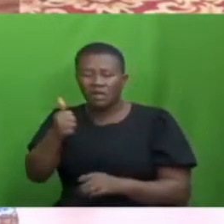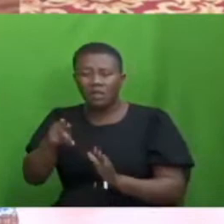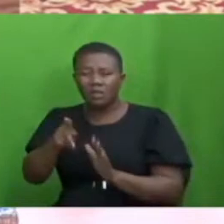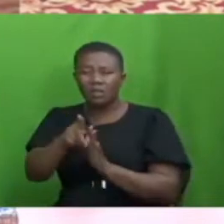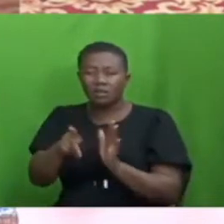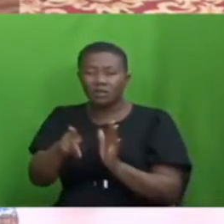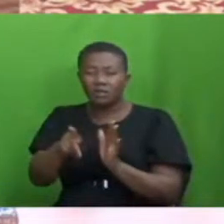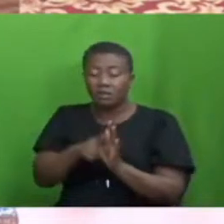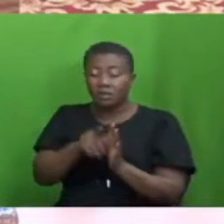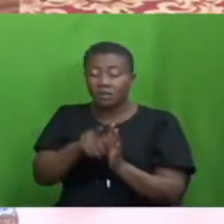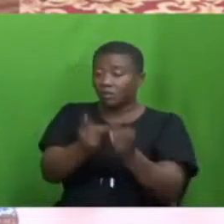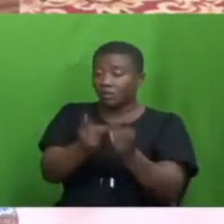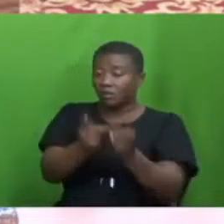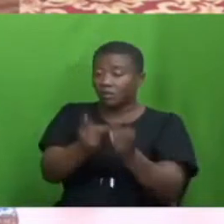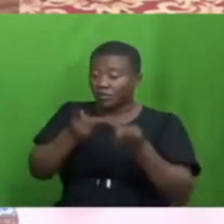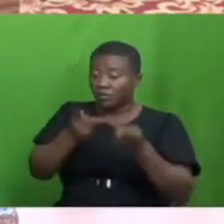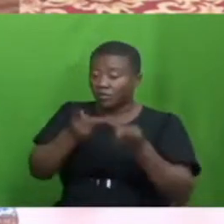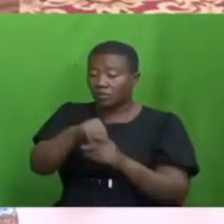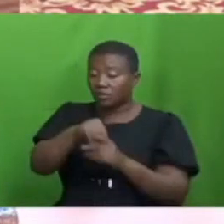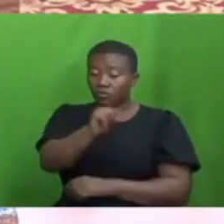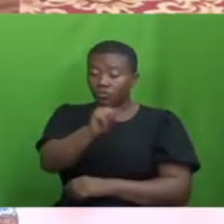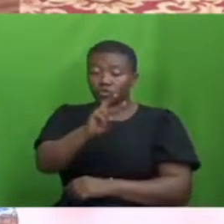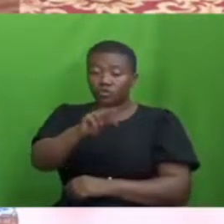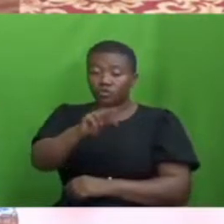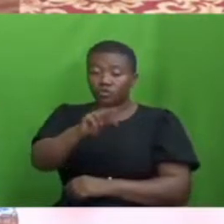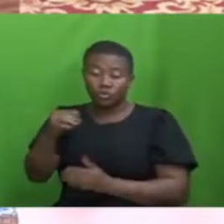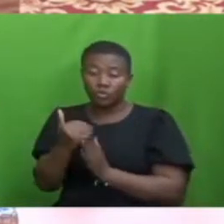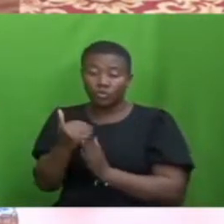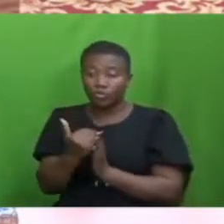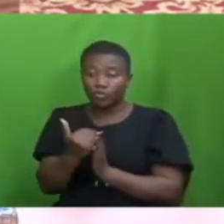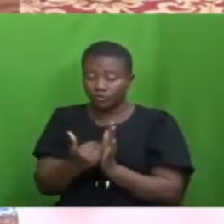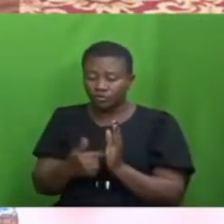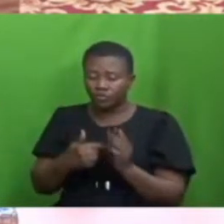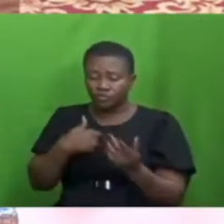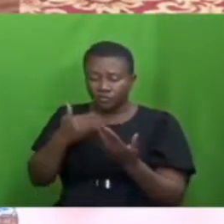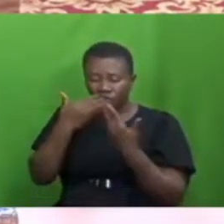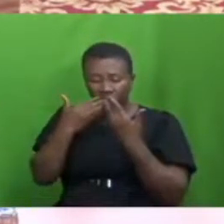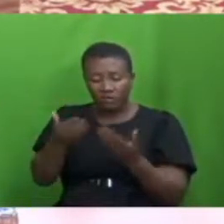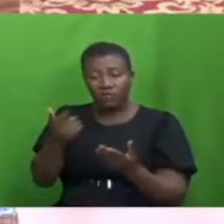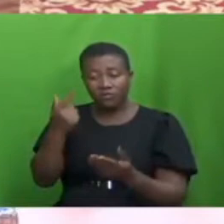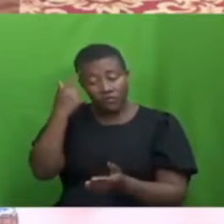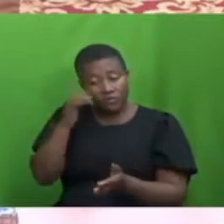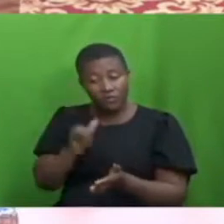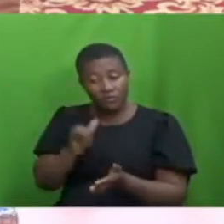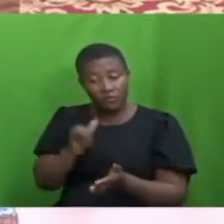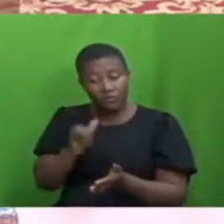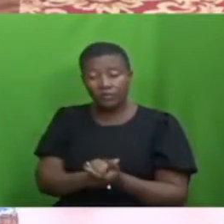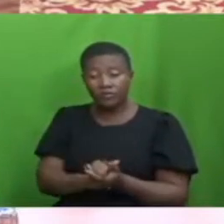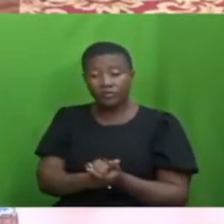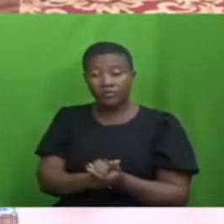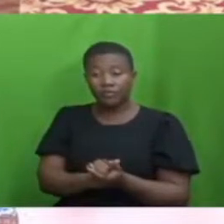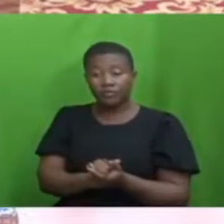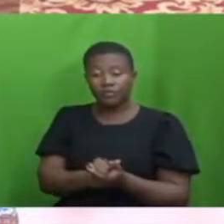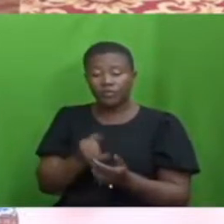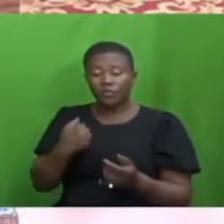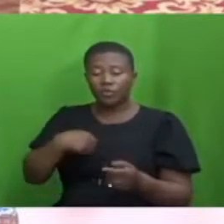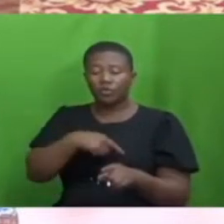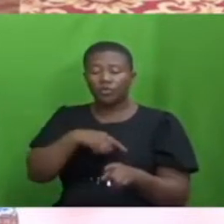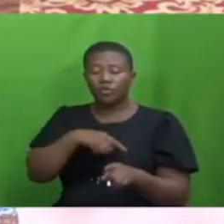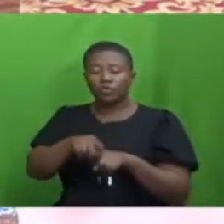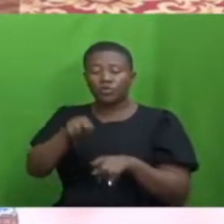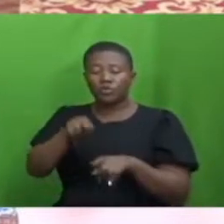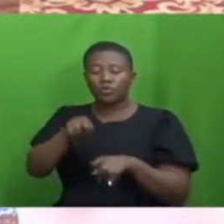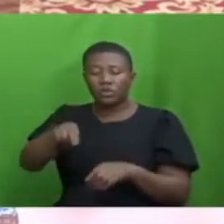we presented in the 2022 budget, and we are grateful for that. Along these lines, we also needed to